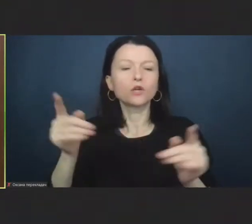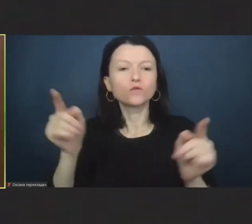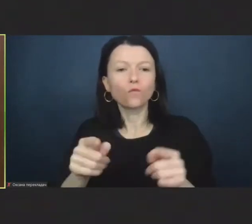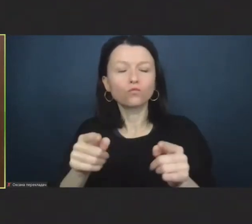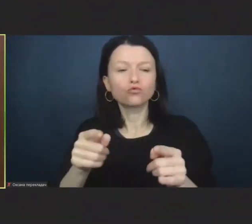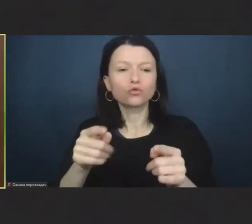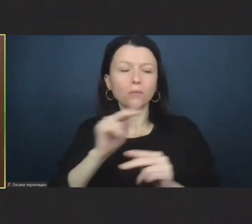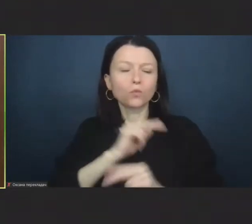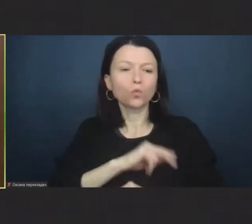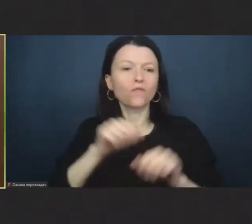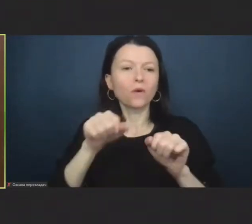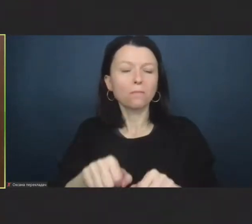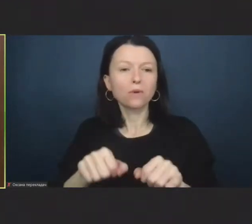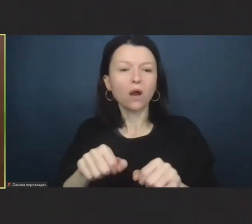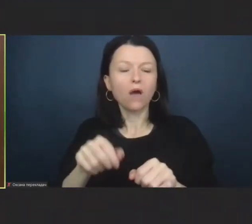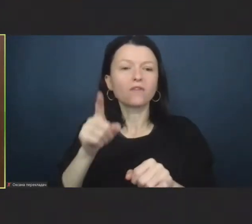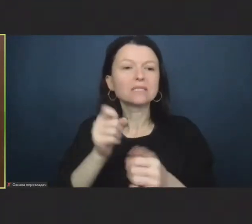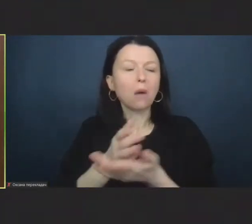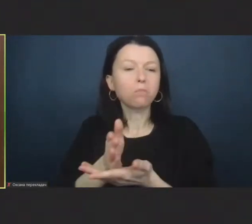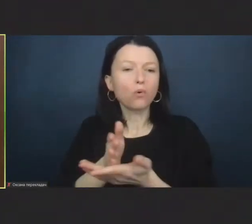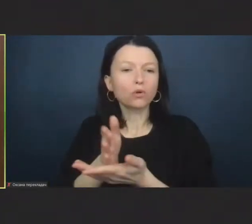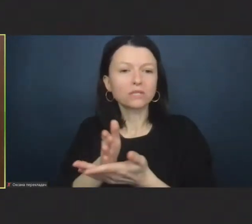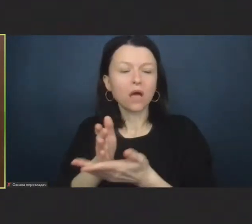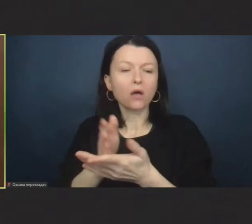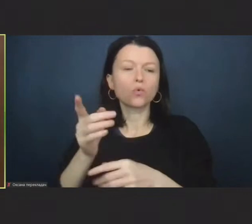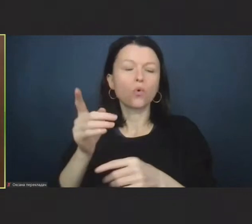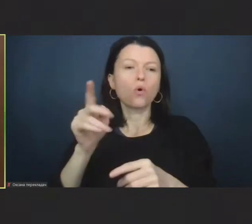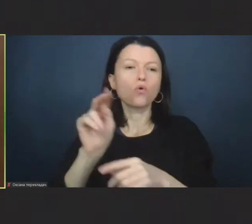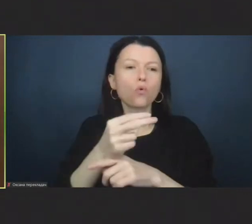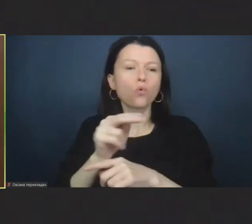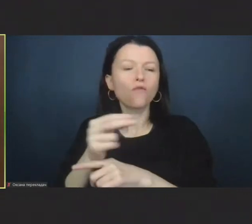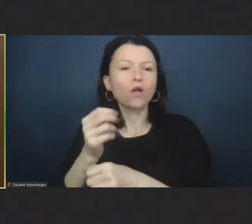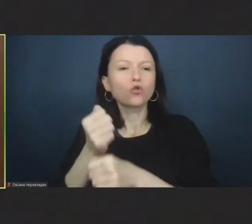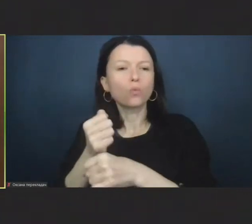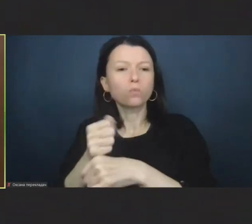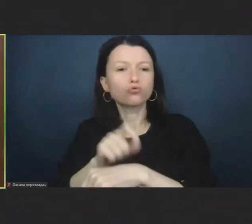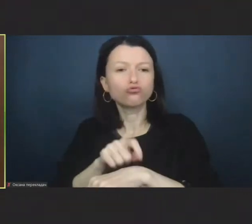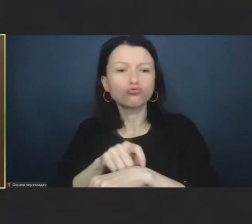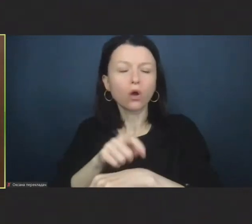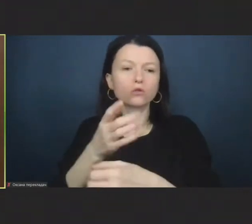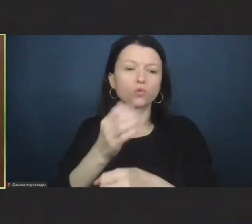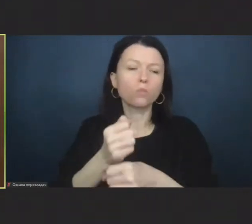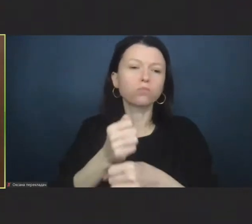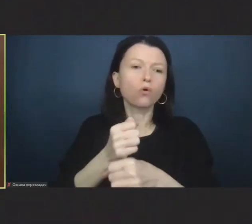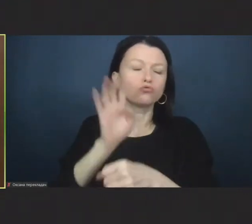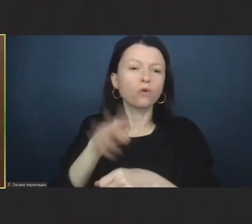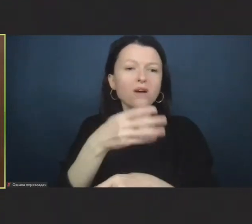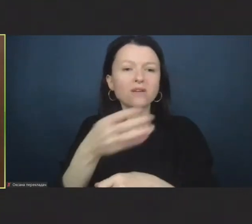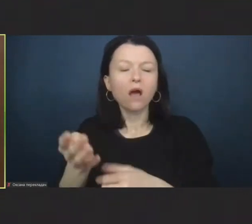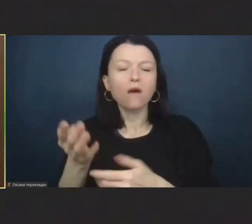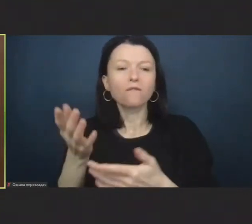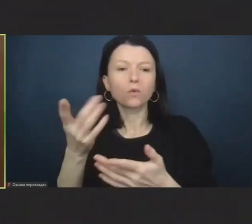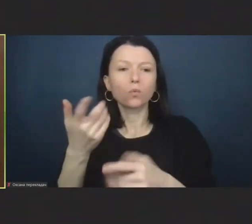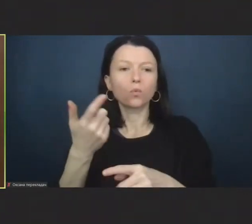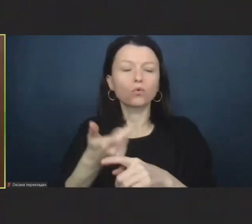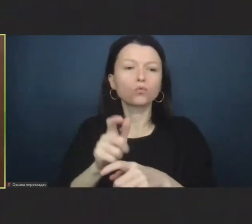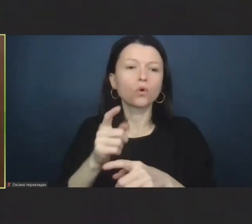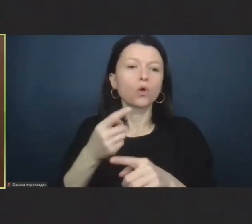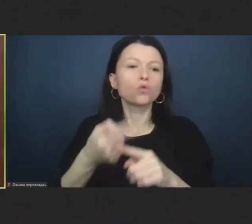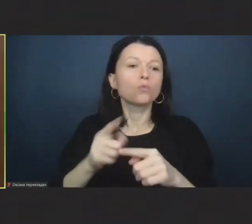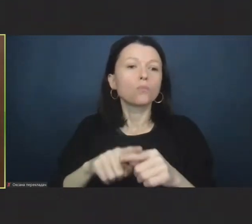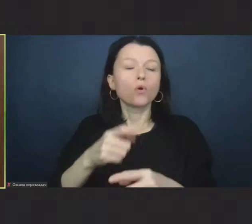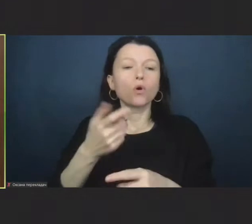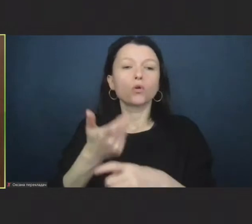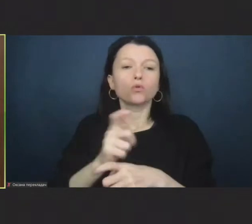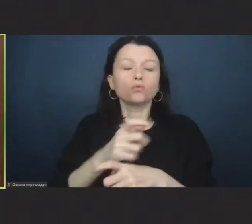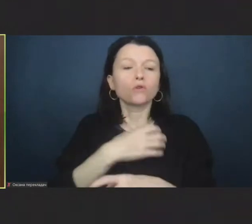range of narrowing responsibilities, remit, or working hours of such persons.